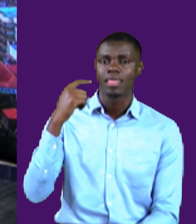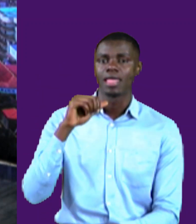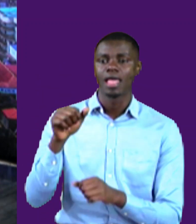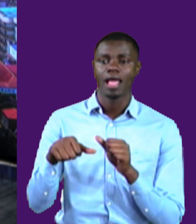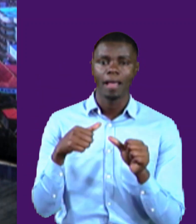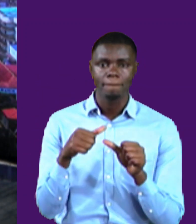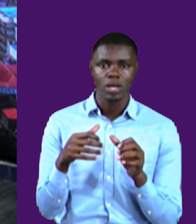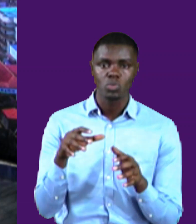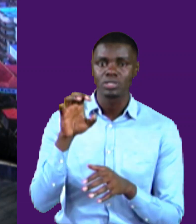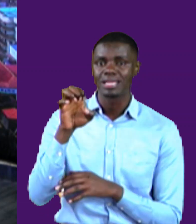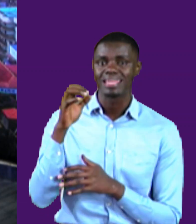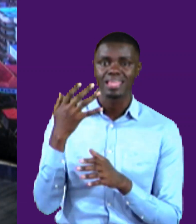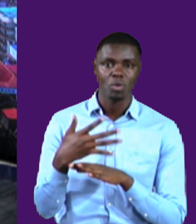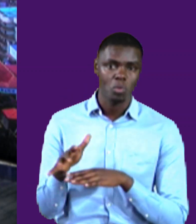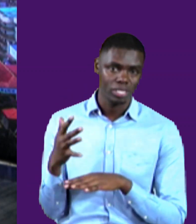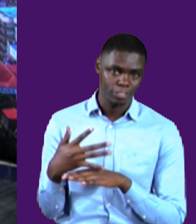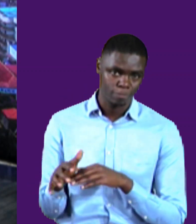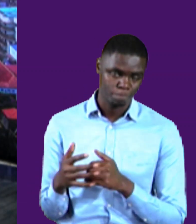about e-waste